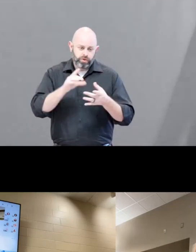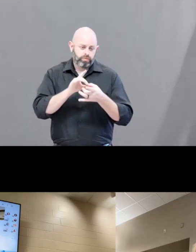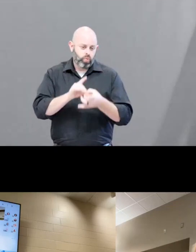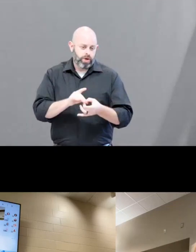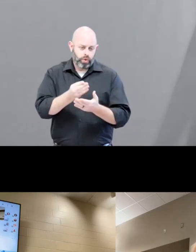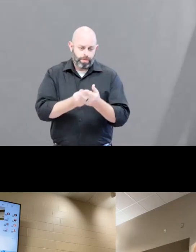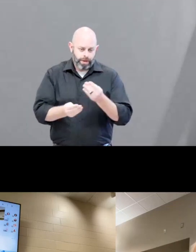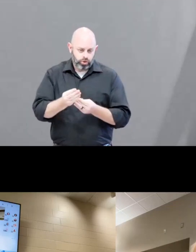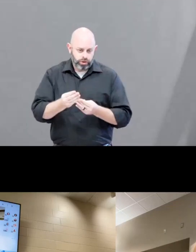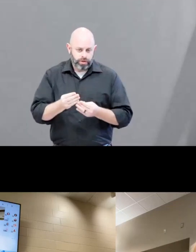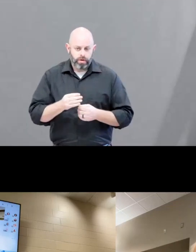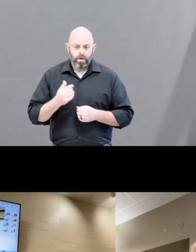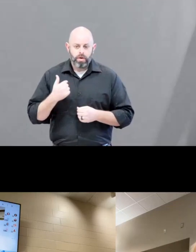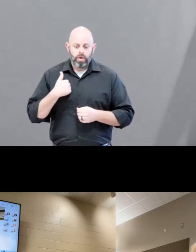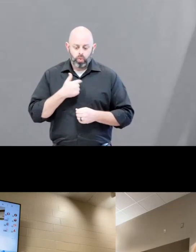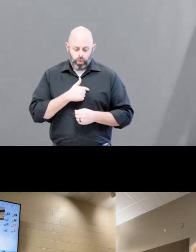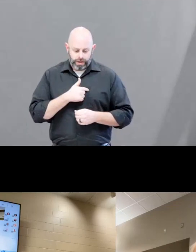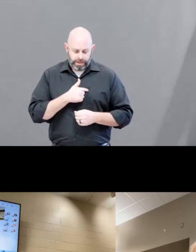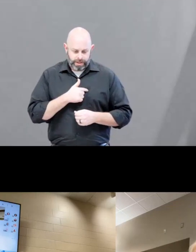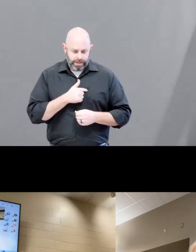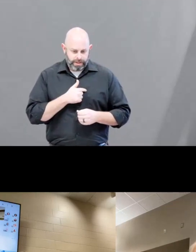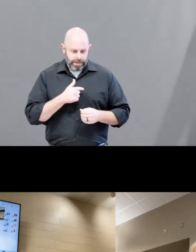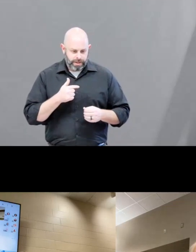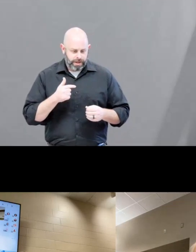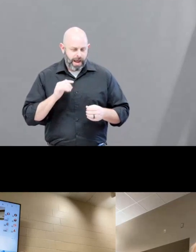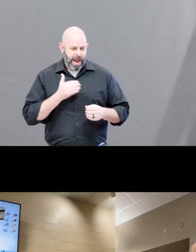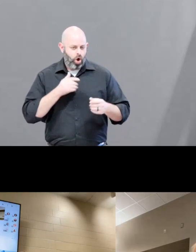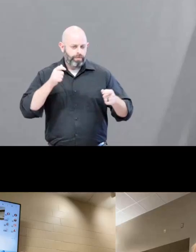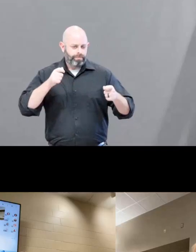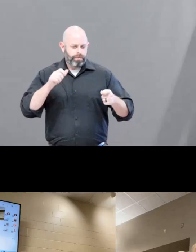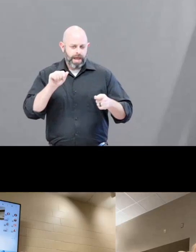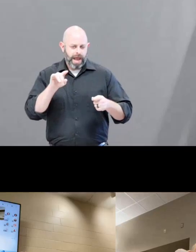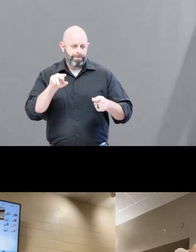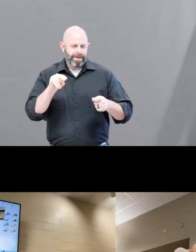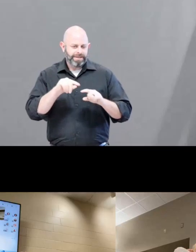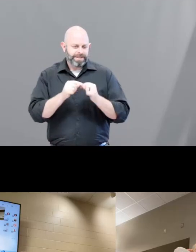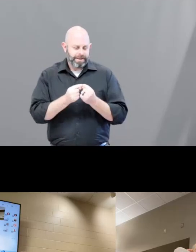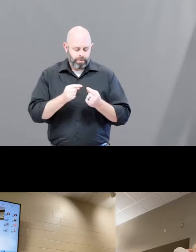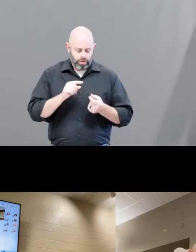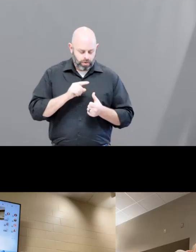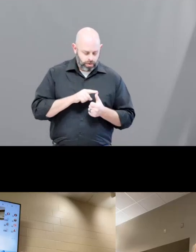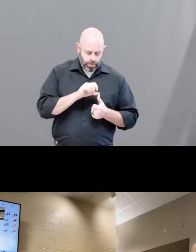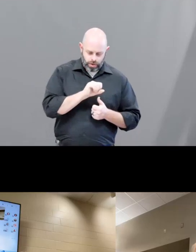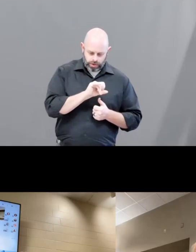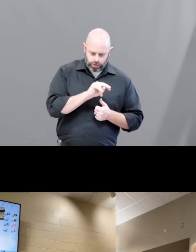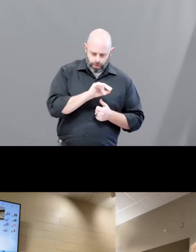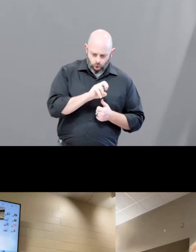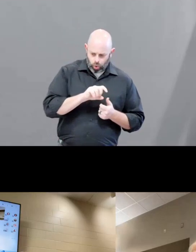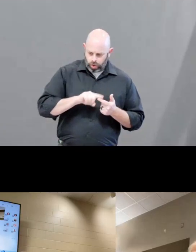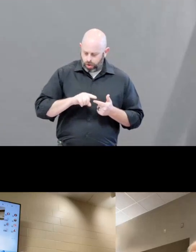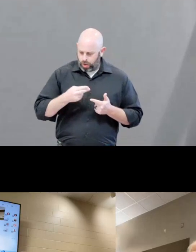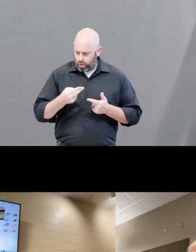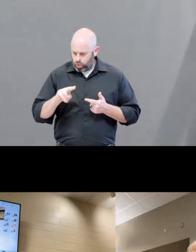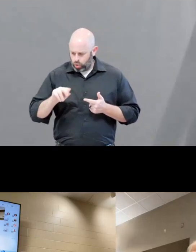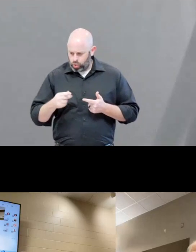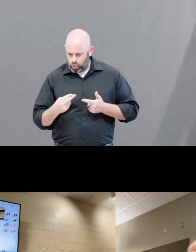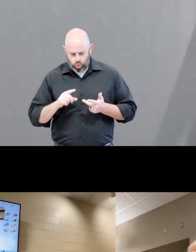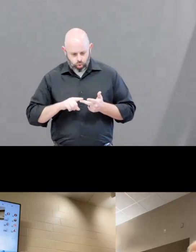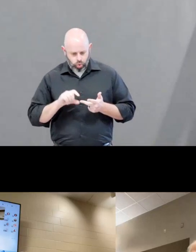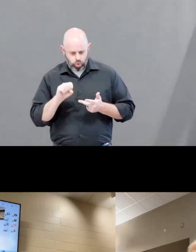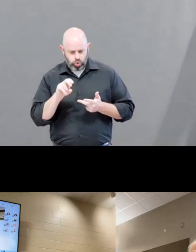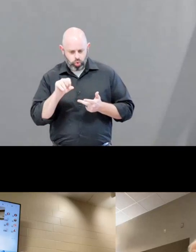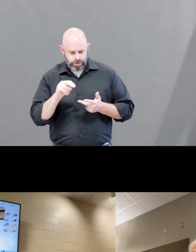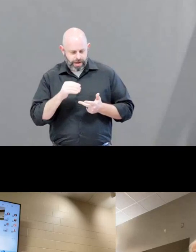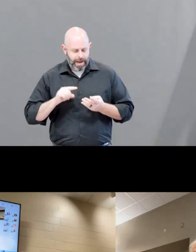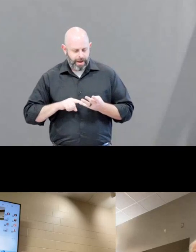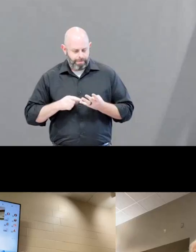We did, our admin team consisting of Simone, Hugh, and Susan and myself went